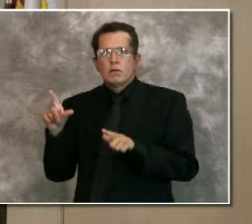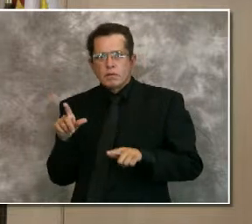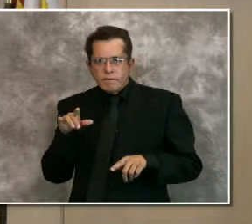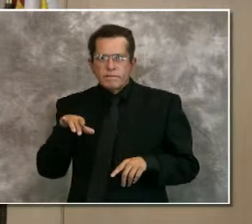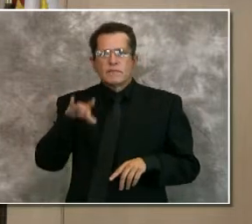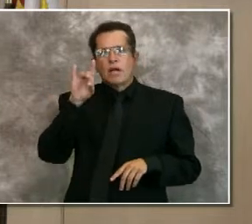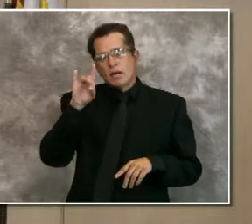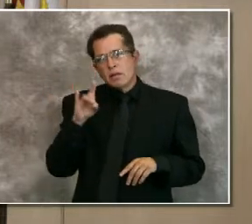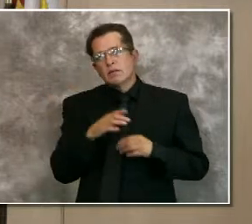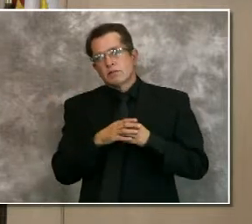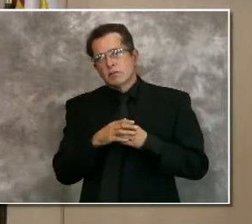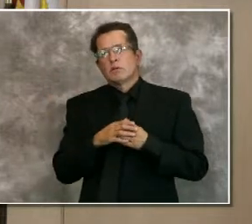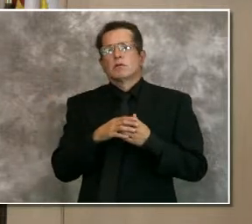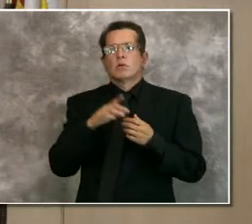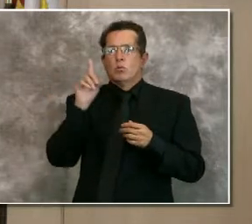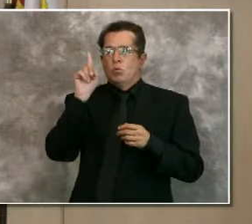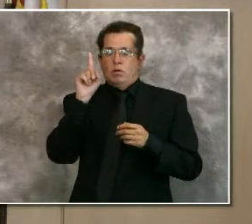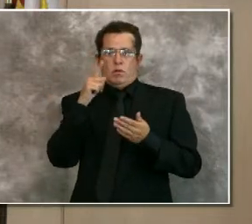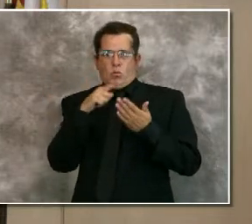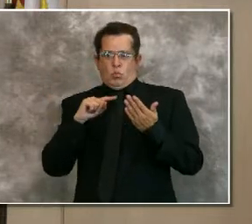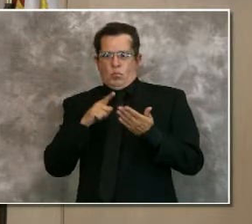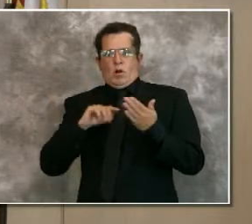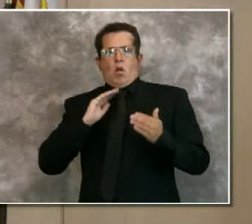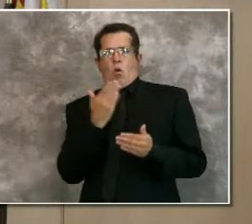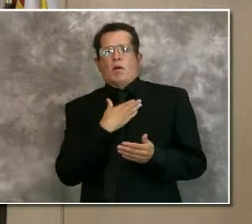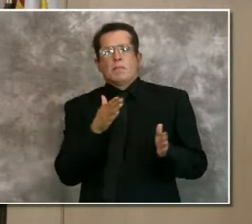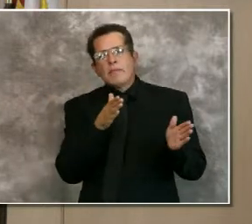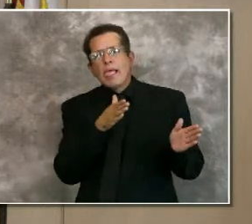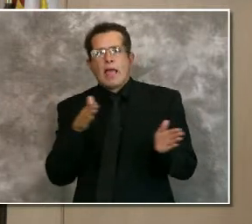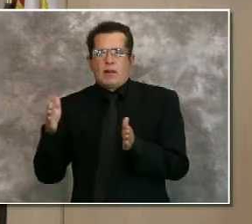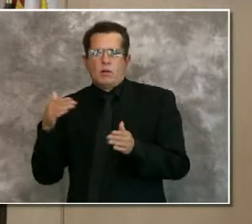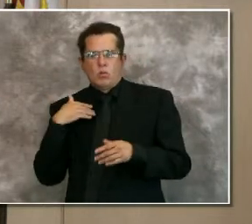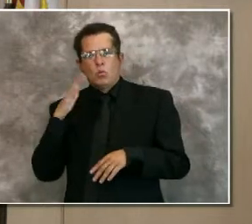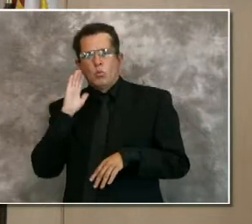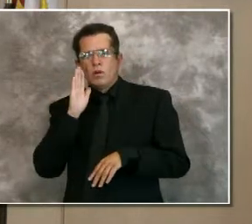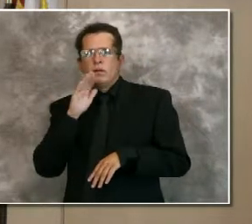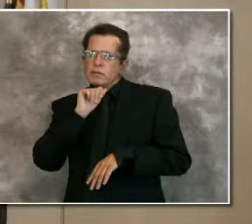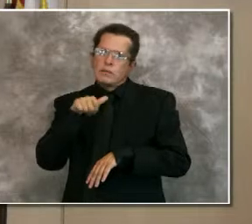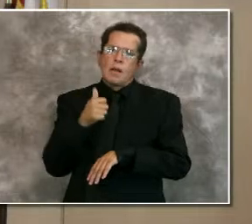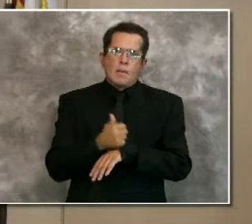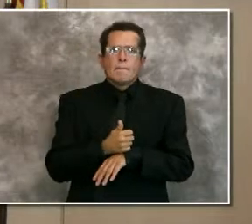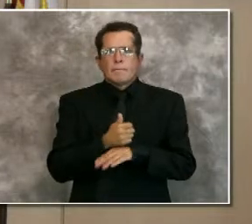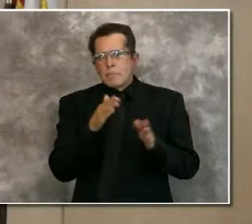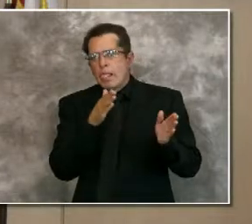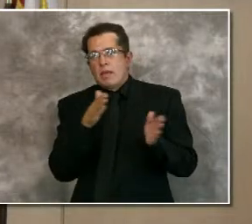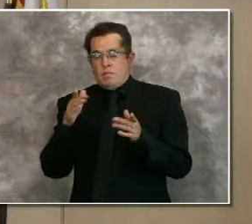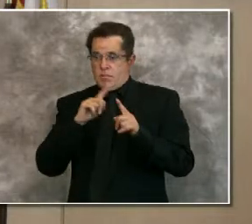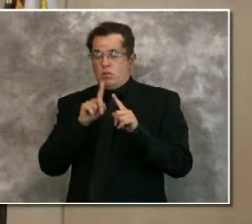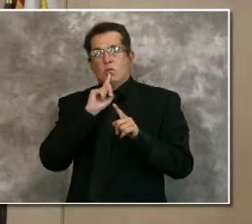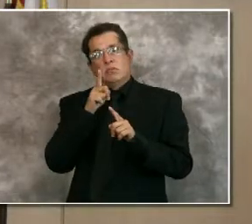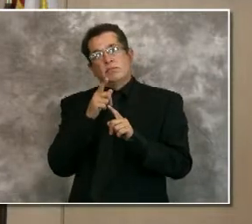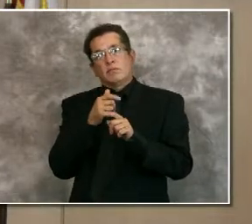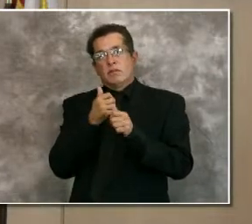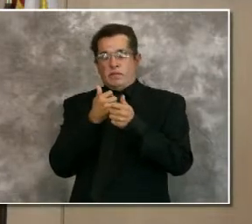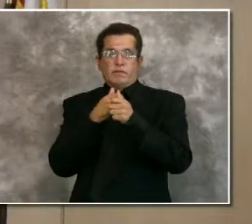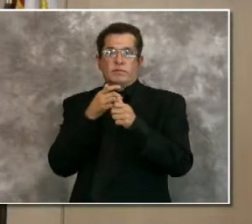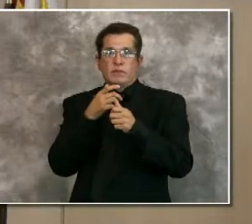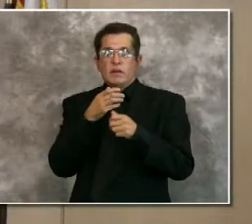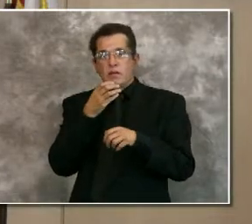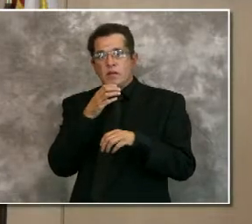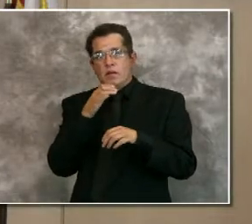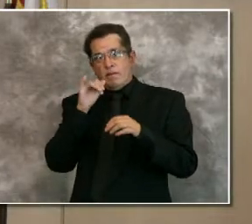define a concrete plan. But really and truly, adherence and enforcing